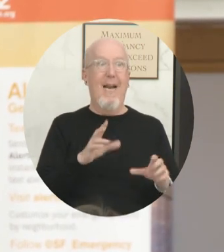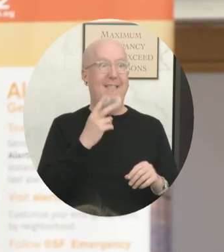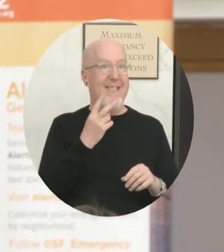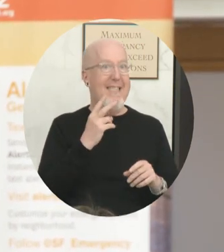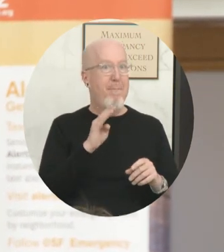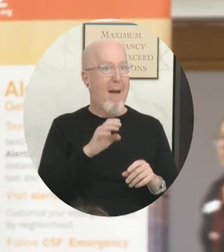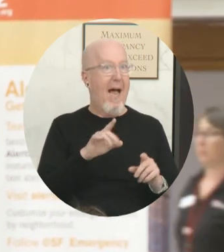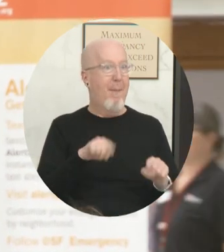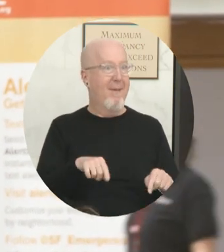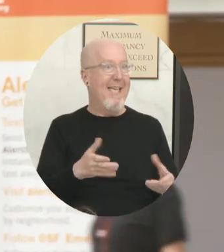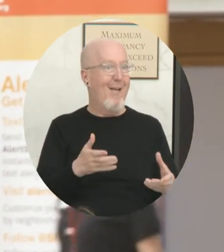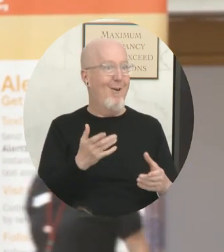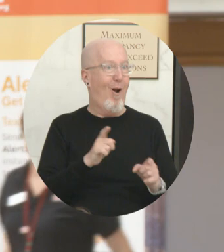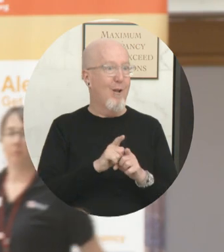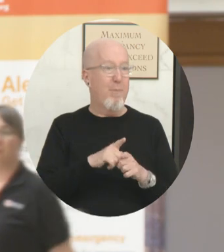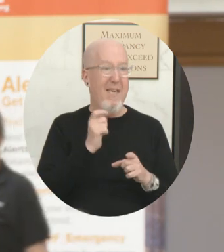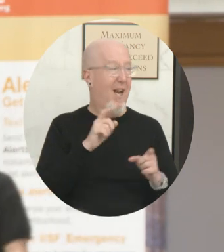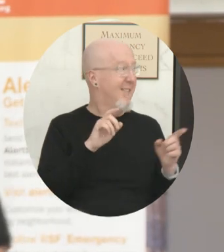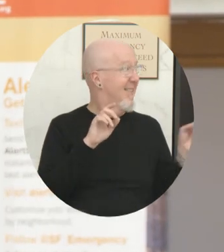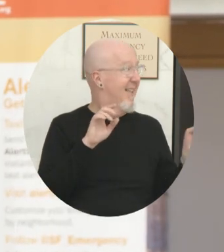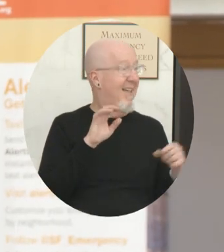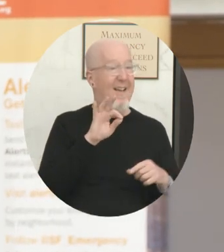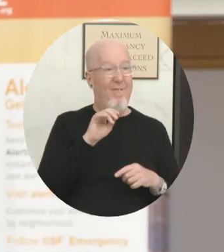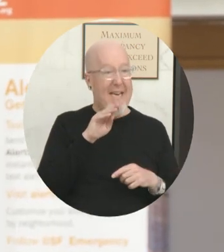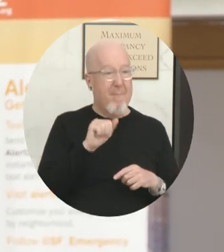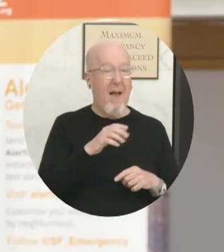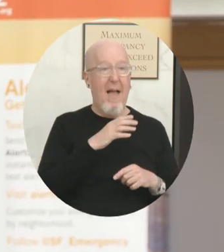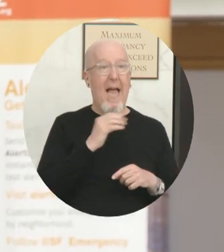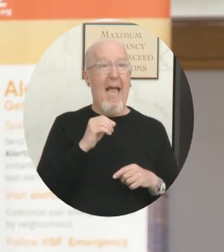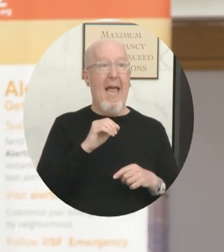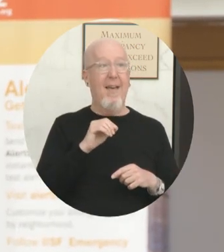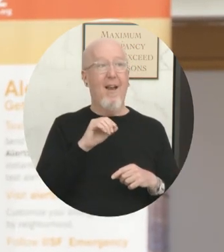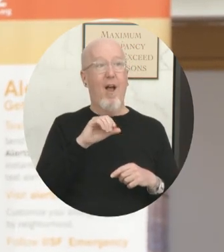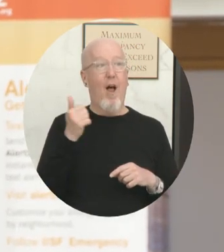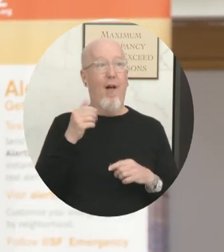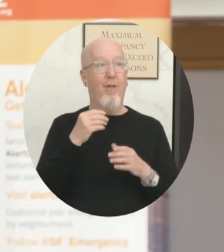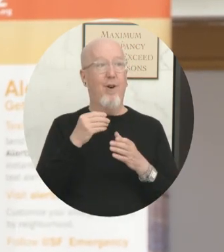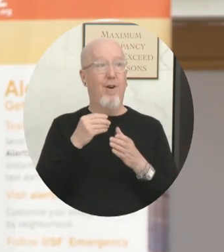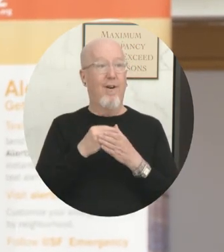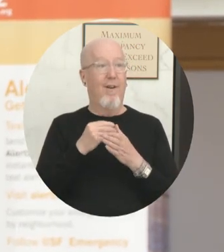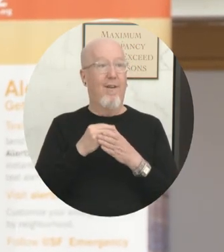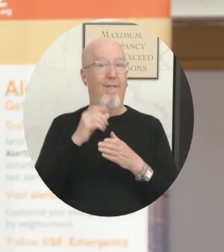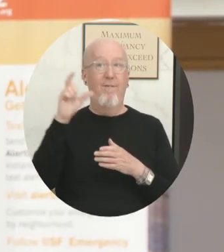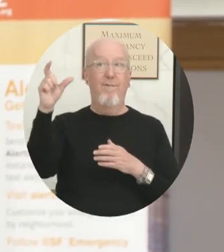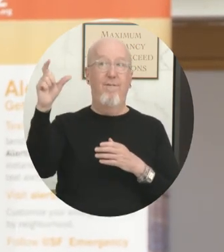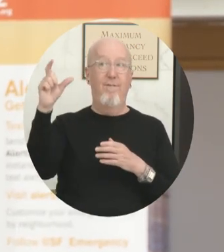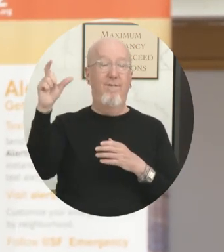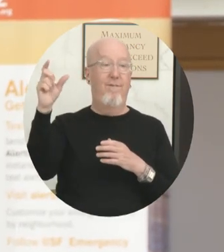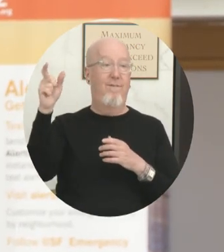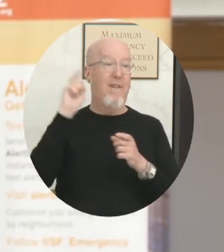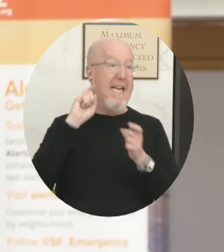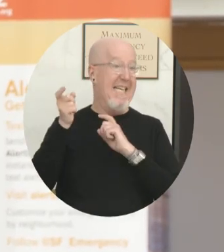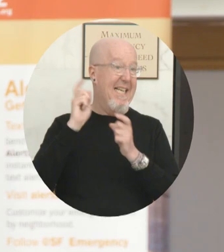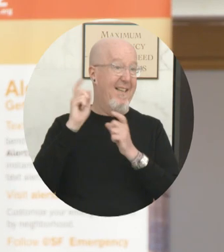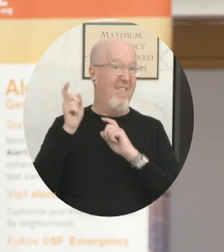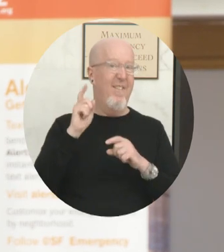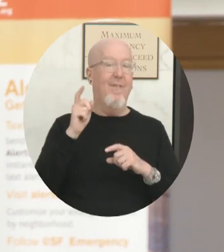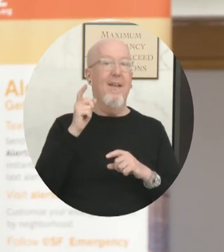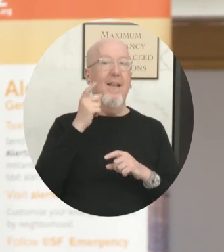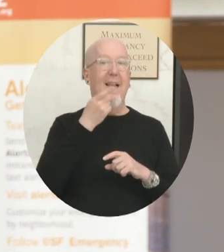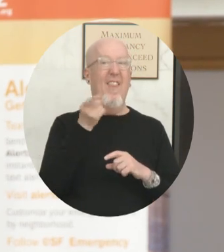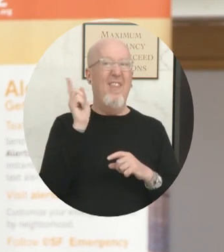as well, because FEMA and our other funding sources that we have are really starting